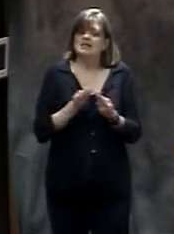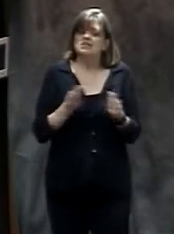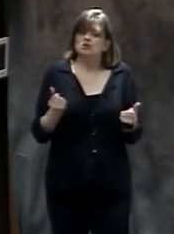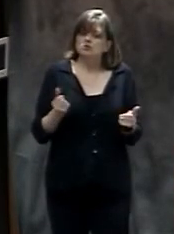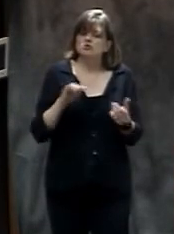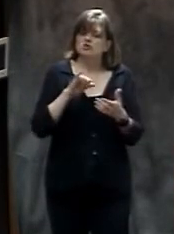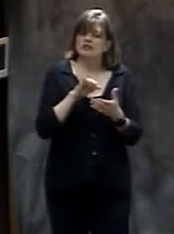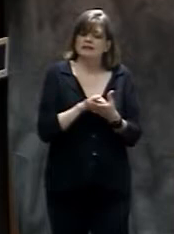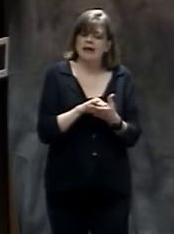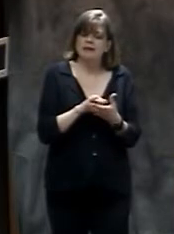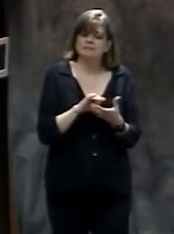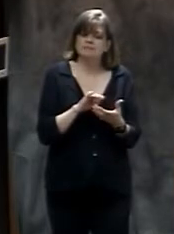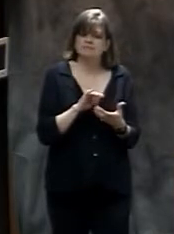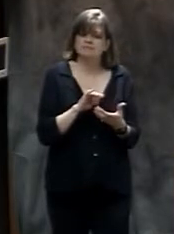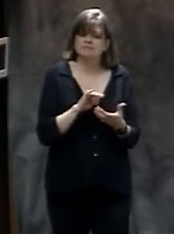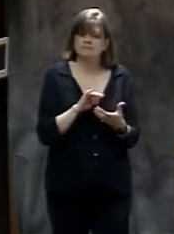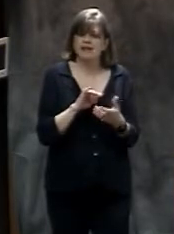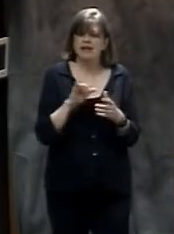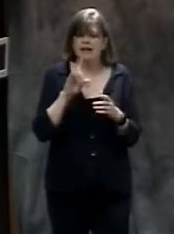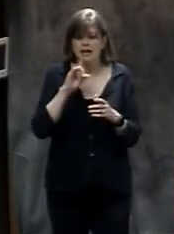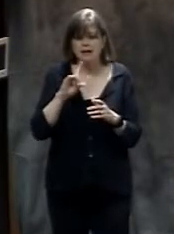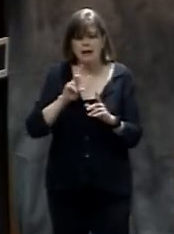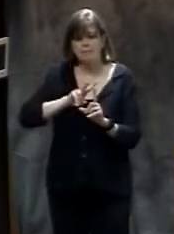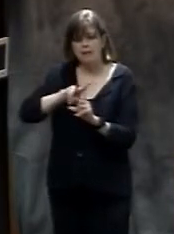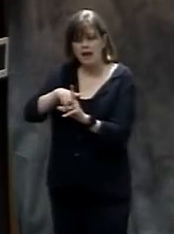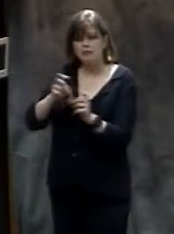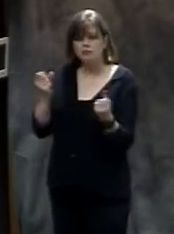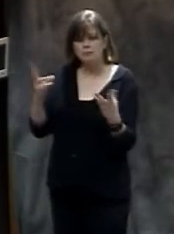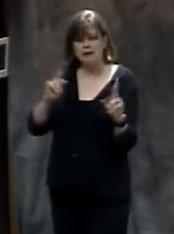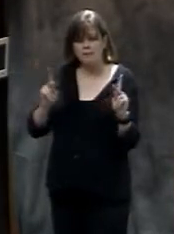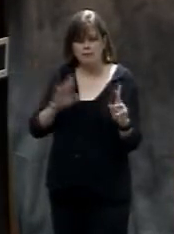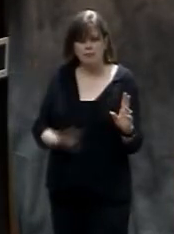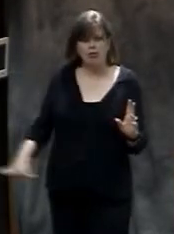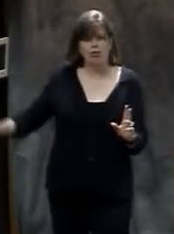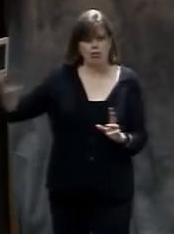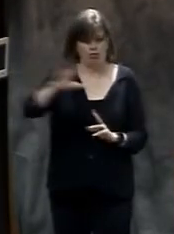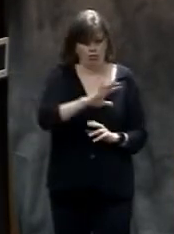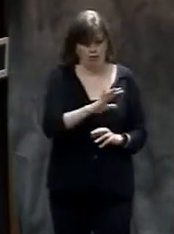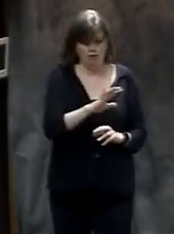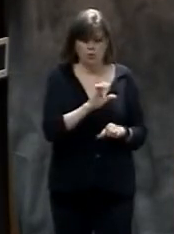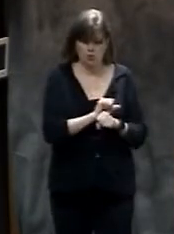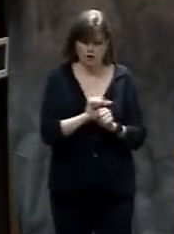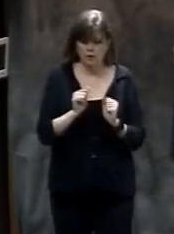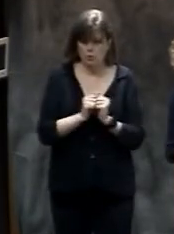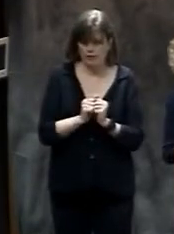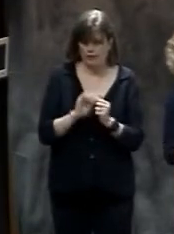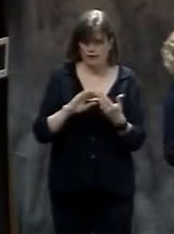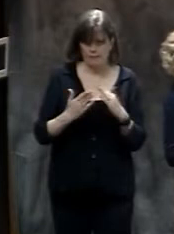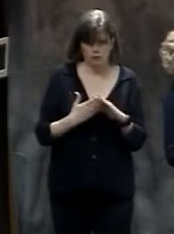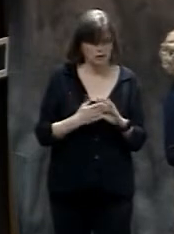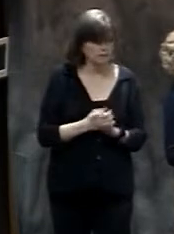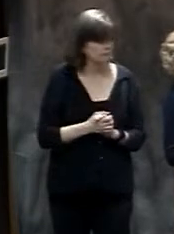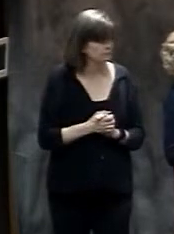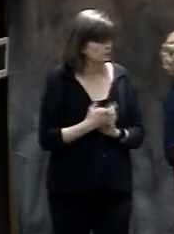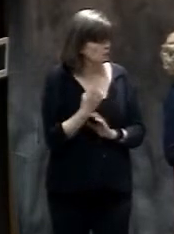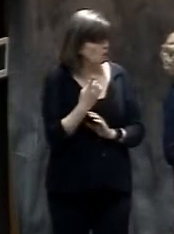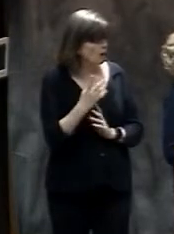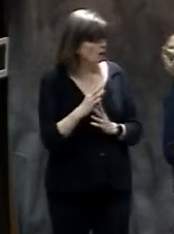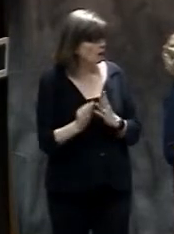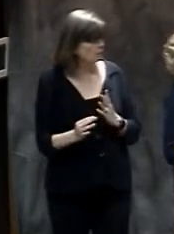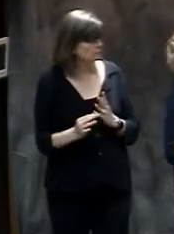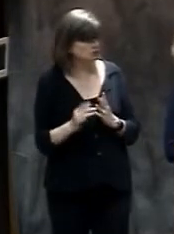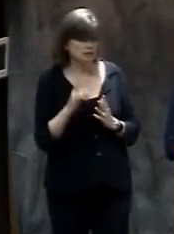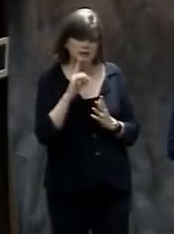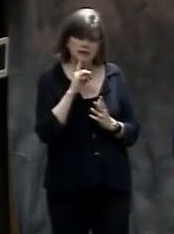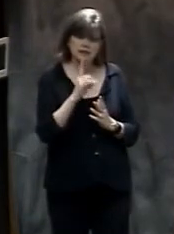at in other areas at a very, very local area, working with the communities. And one of the options that we have is to